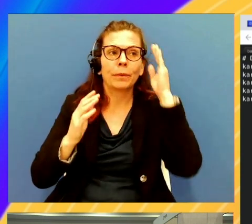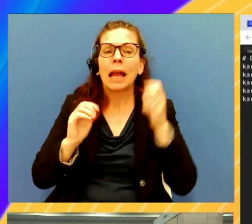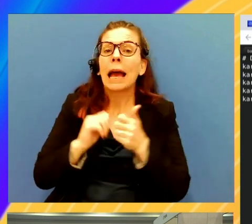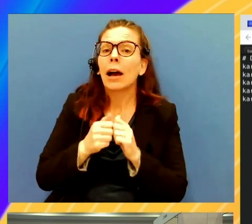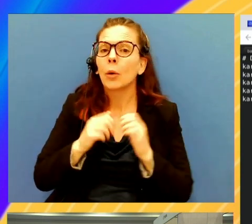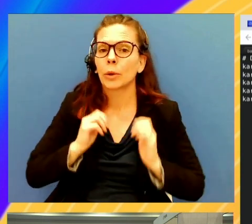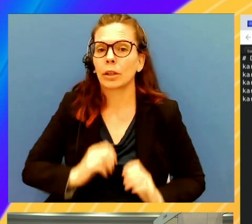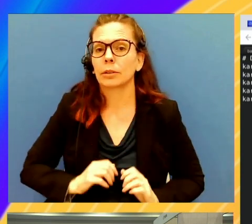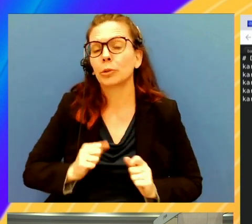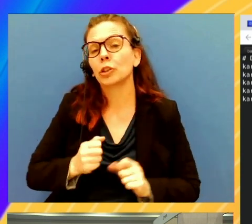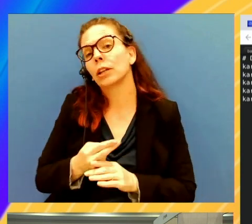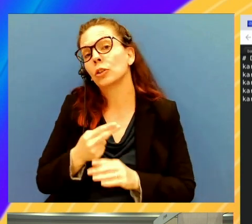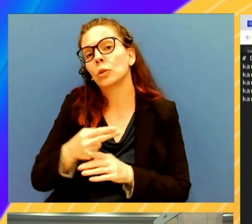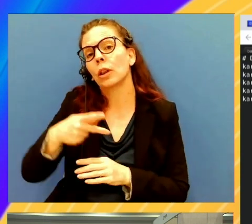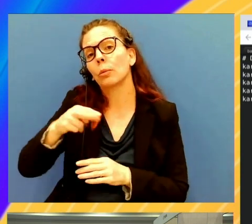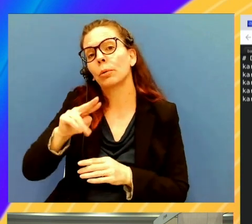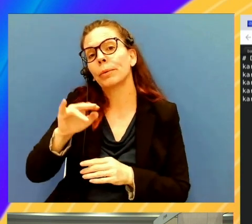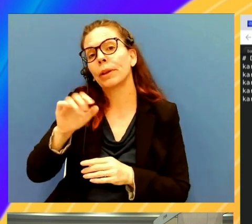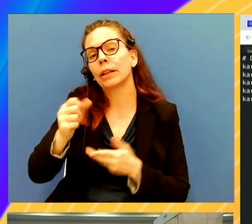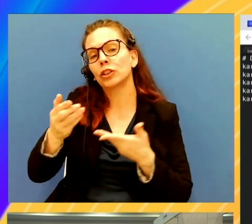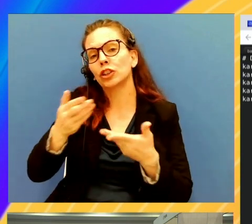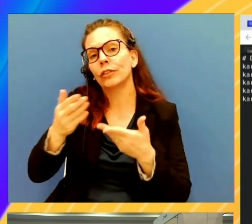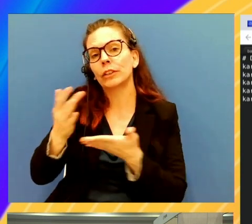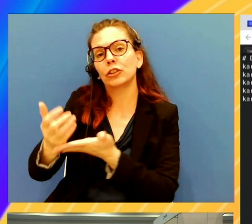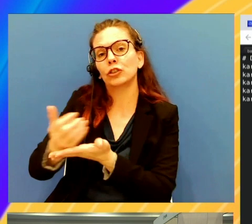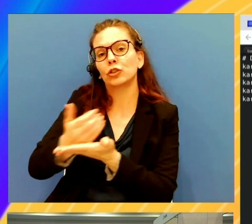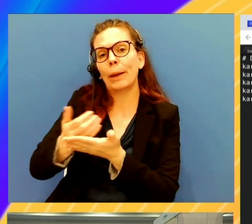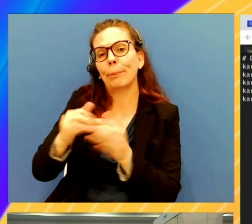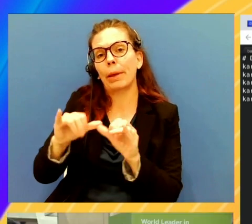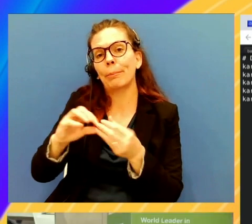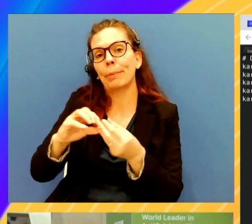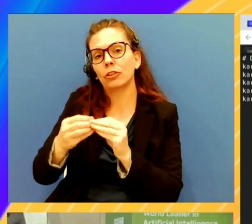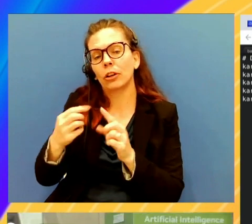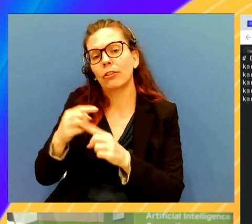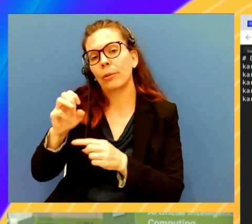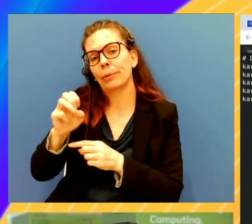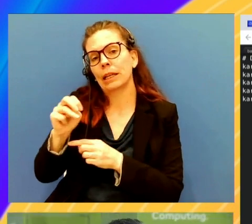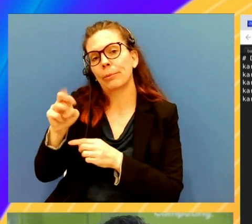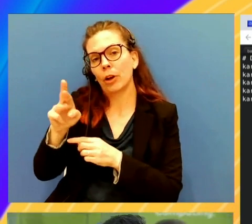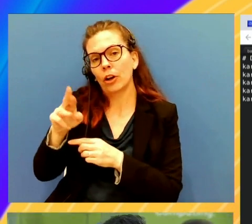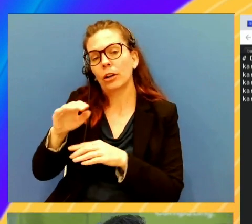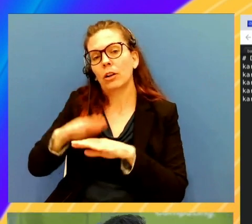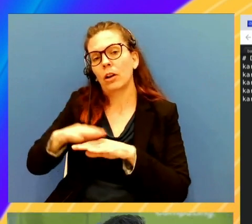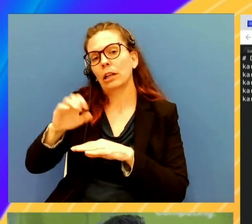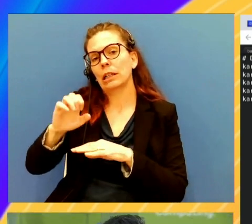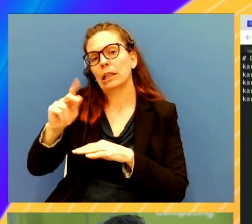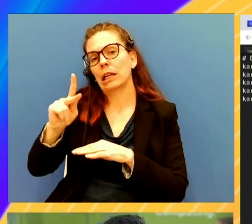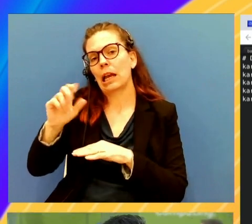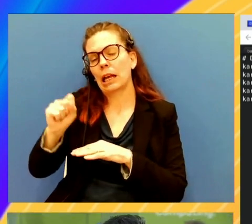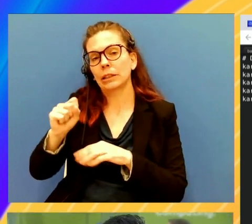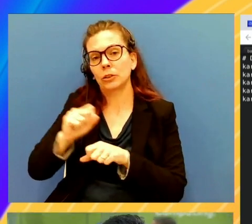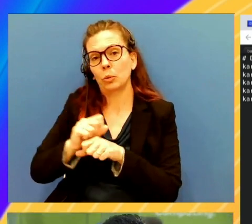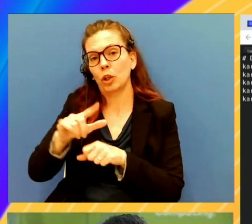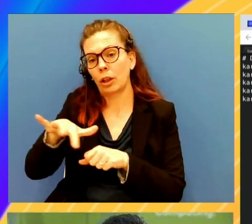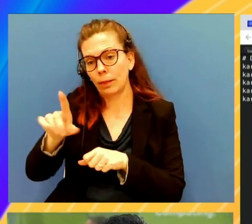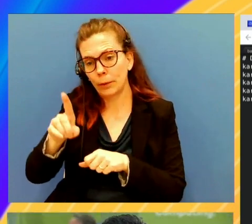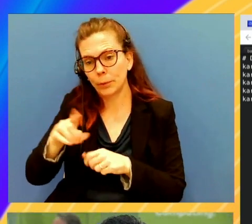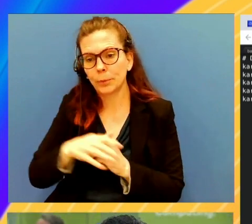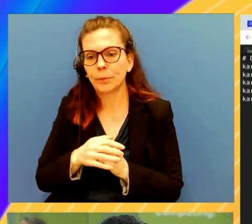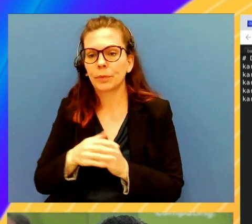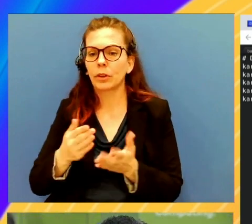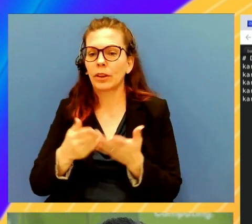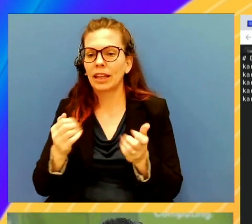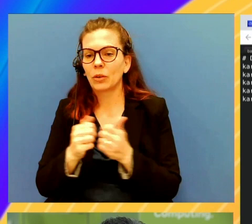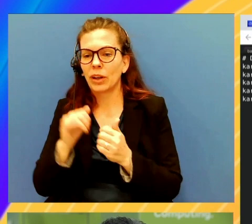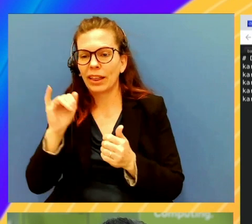use a Prometheus server to scrape metrics from their EMR on EKS workloads. And but the thing is, like, you scrape the metrics